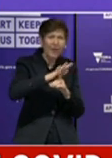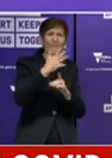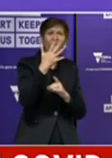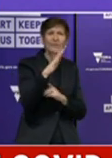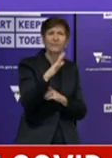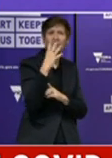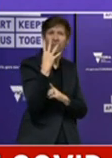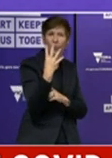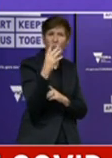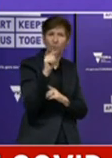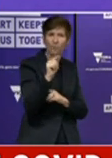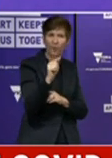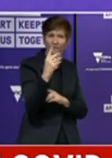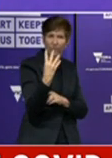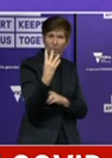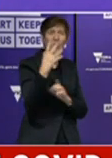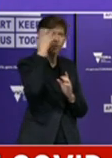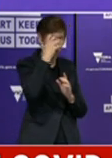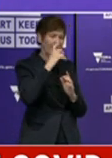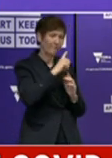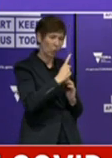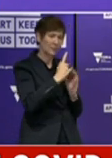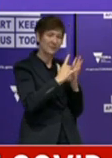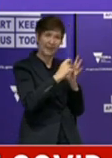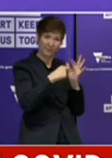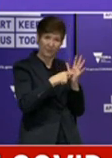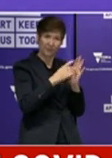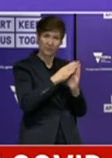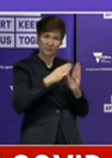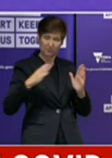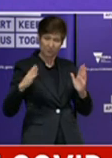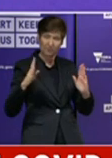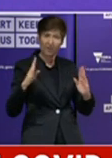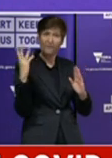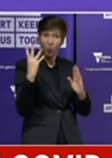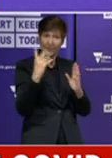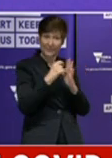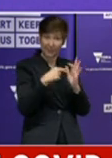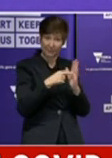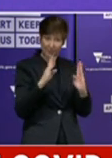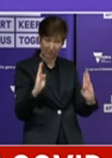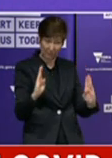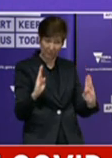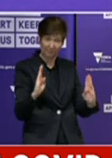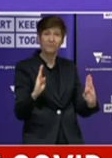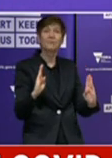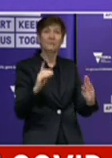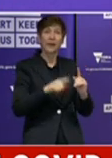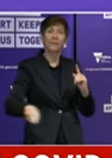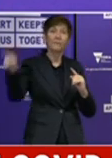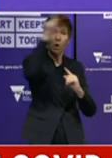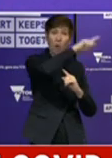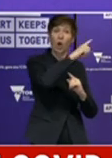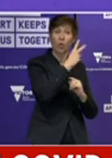54.4. Sorry, that's 1 September to 14 September, 54 and 3.9 in regional Victoria. That is